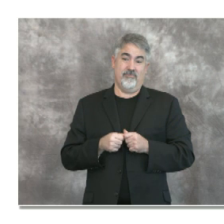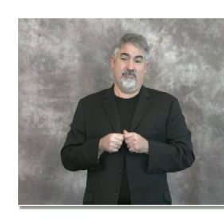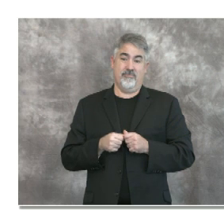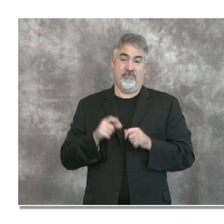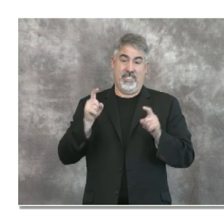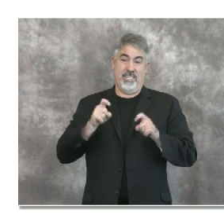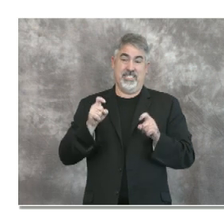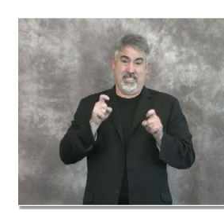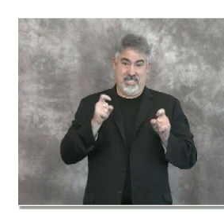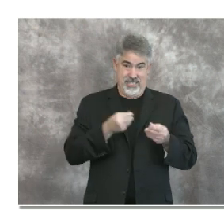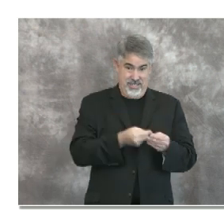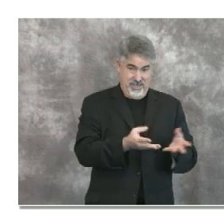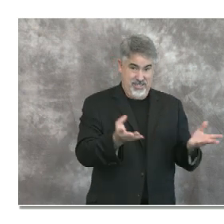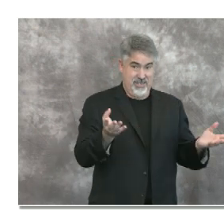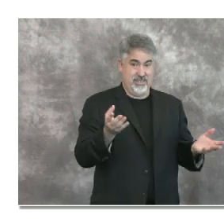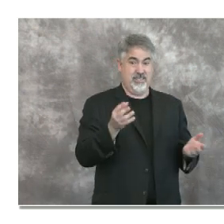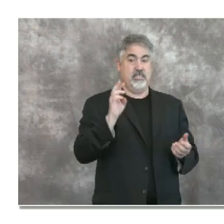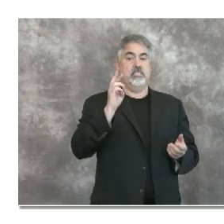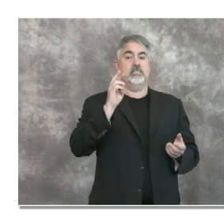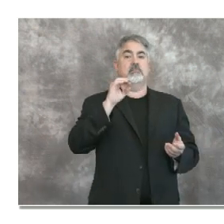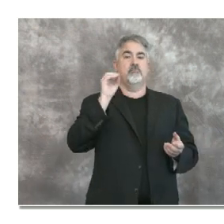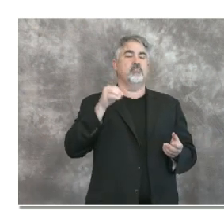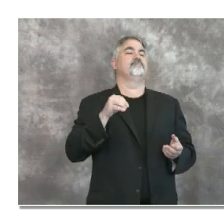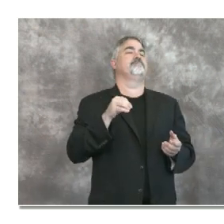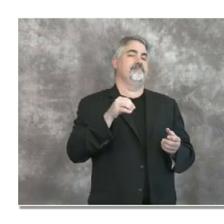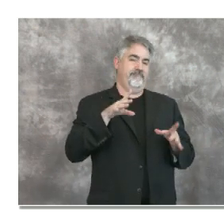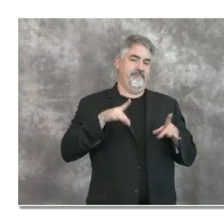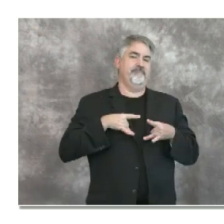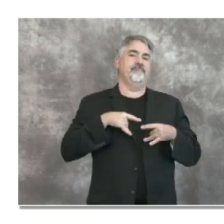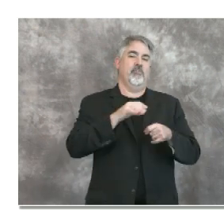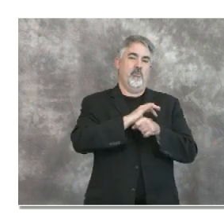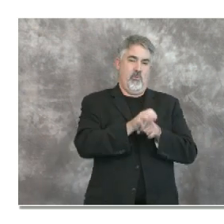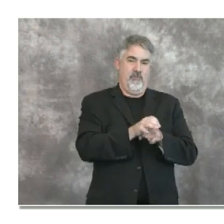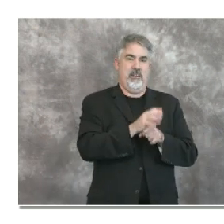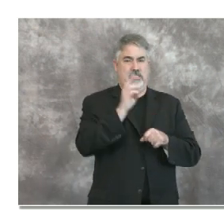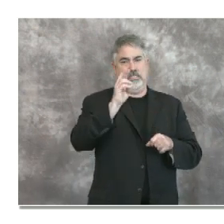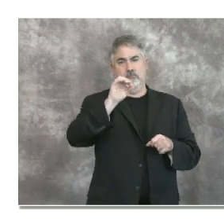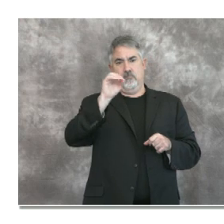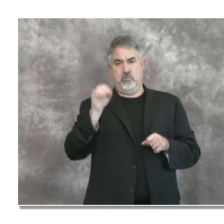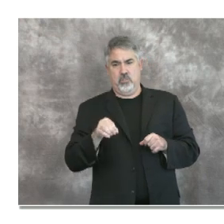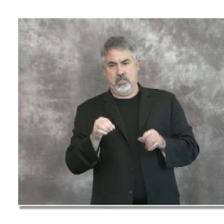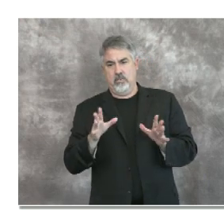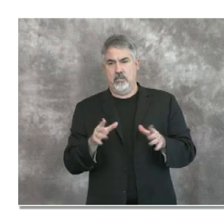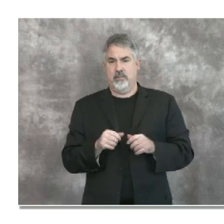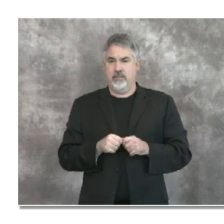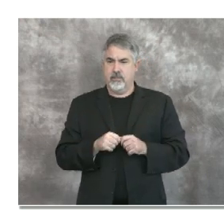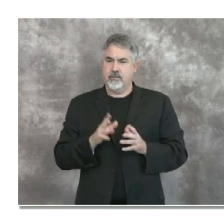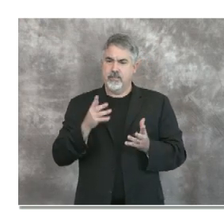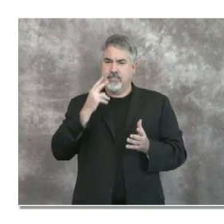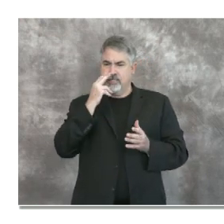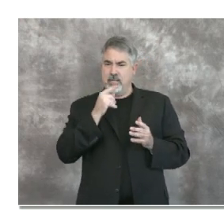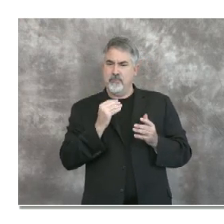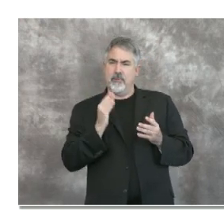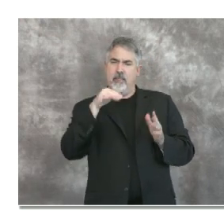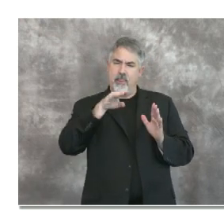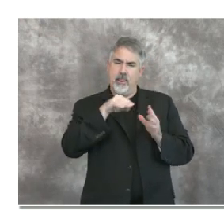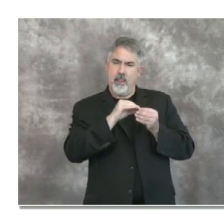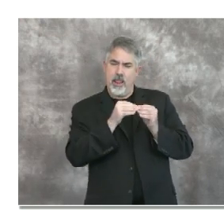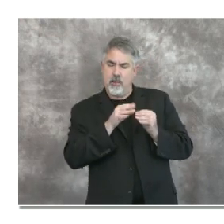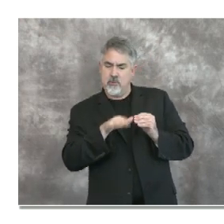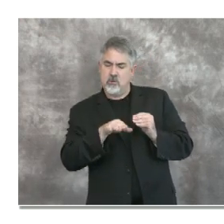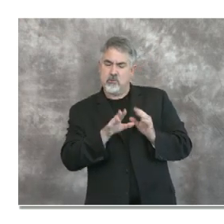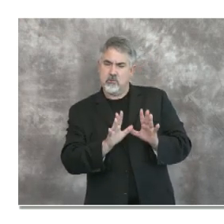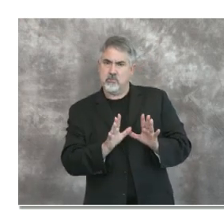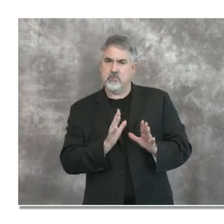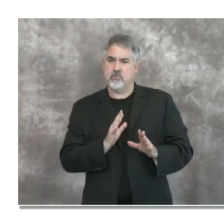performed, 6% were positive. So again, there is some up and down, but the primary thing that we want to